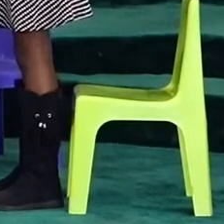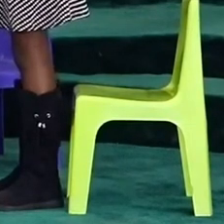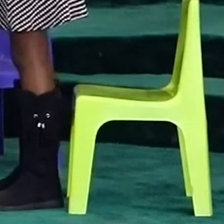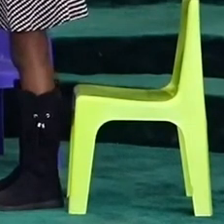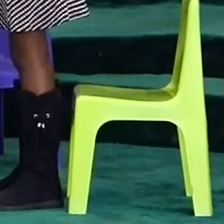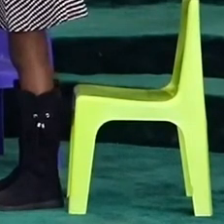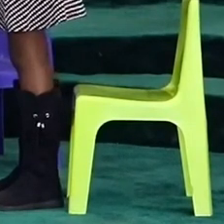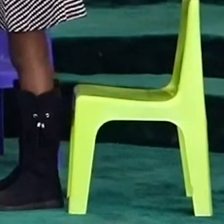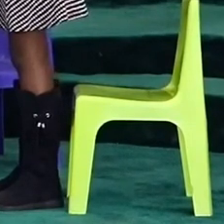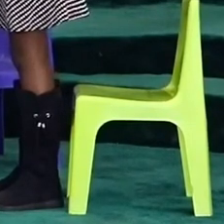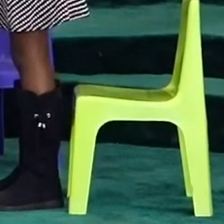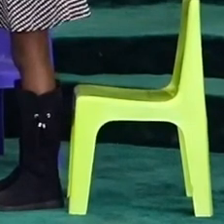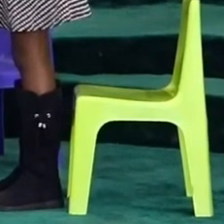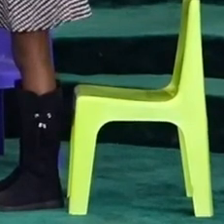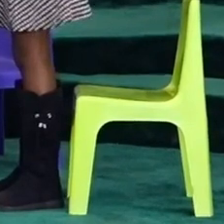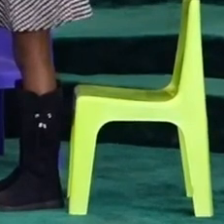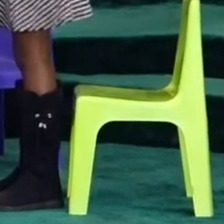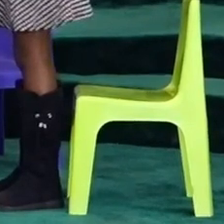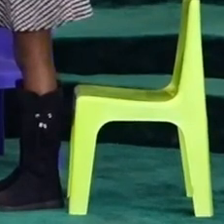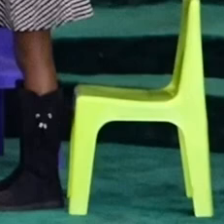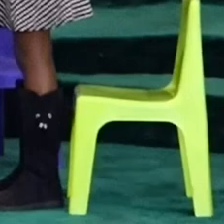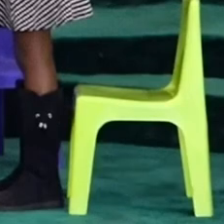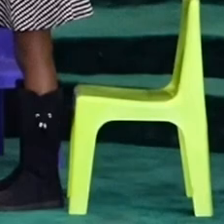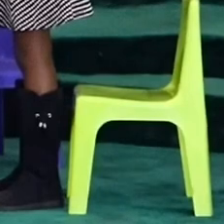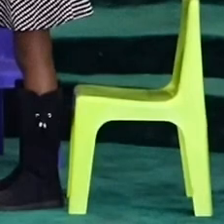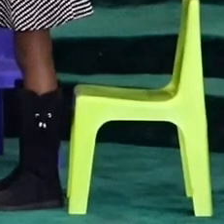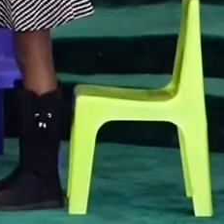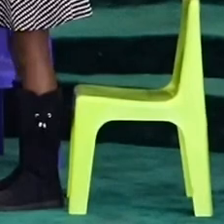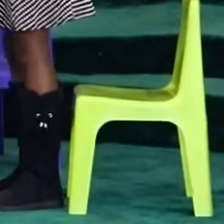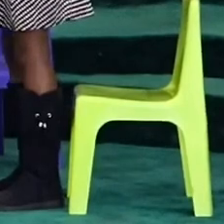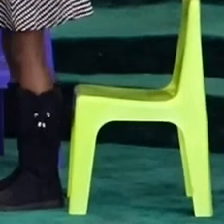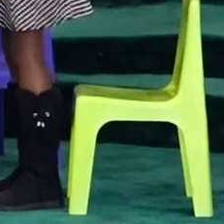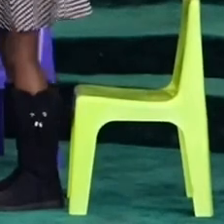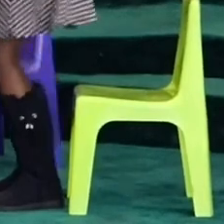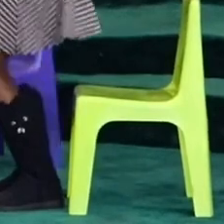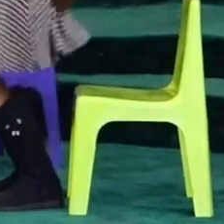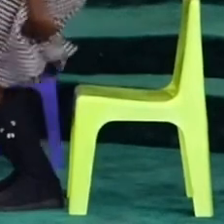starting, please bless us in Jesus' name, I pray. Amen. Amen.